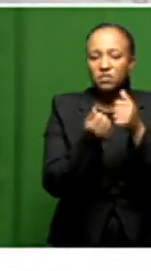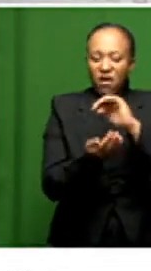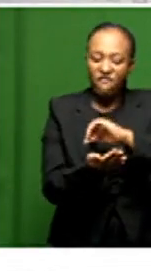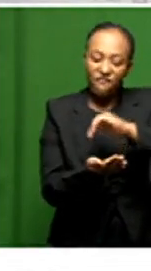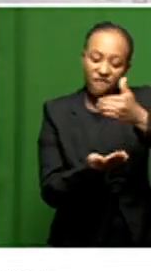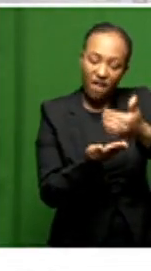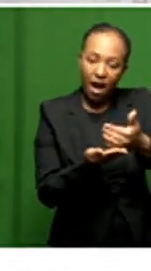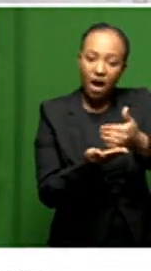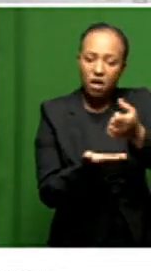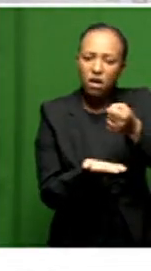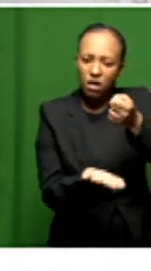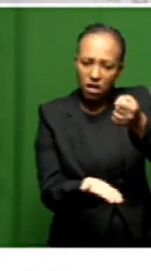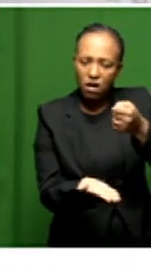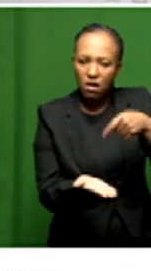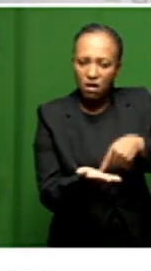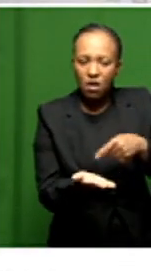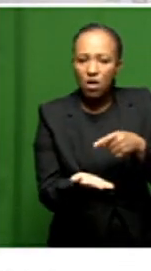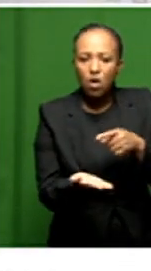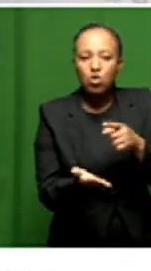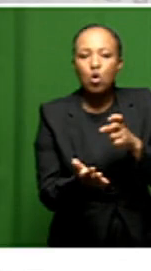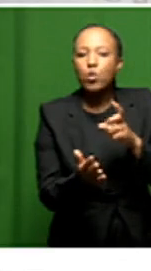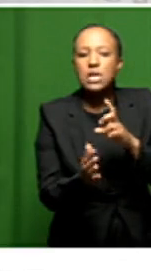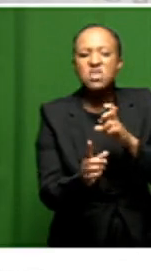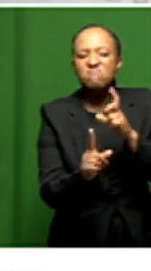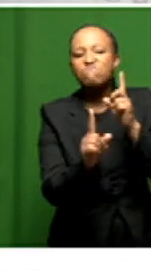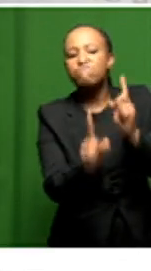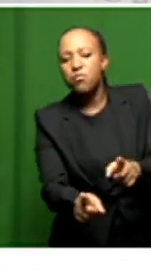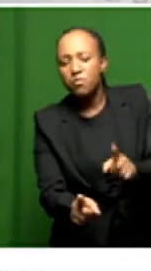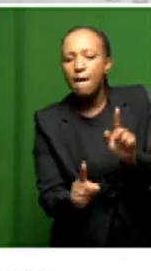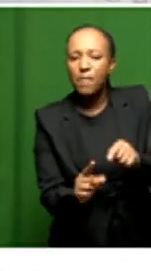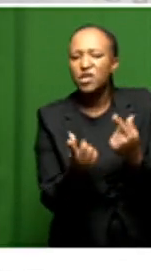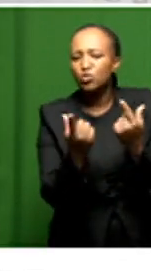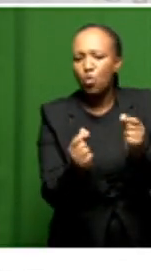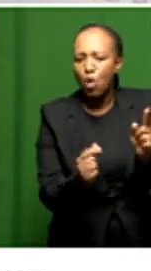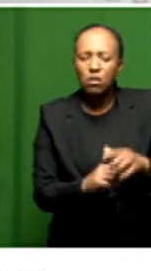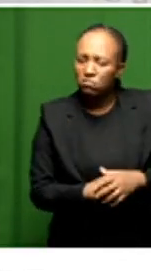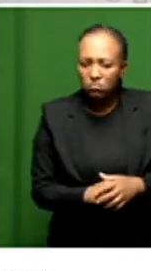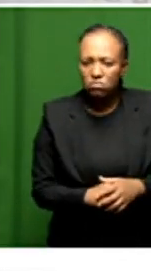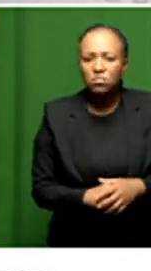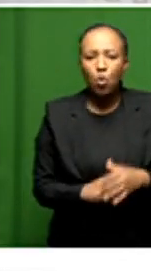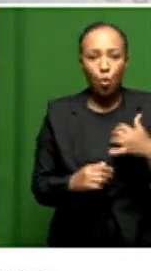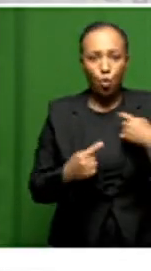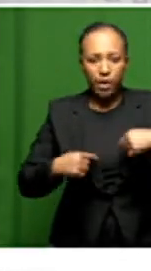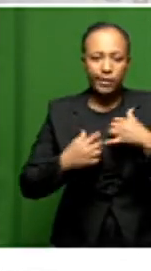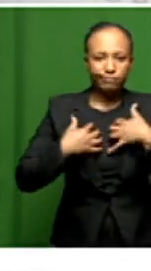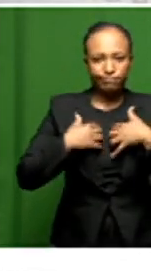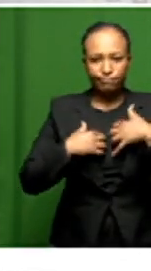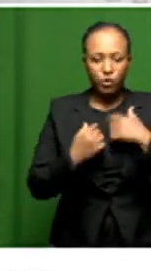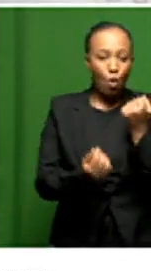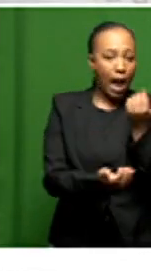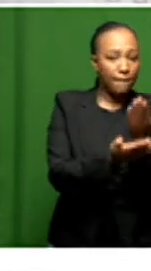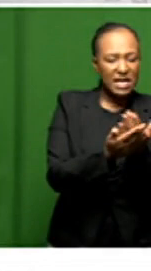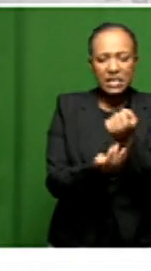funding, we're not prescribing what it is that they need to do. In fact, what we're really quite excited by seeing in the applications we're